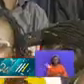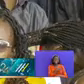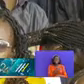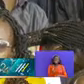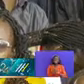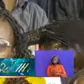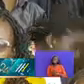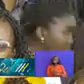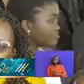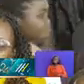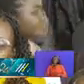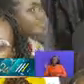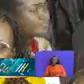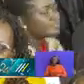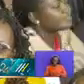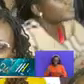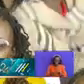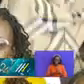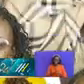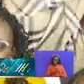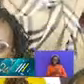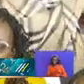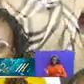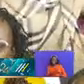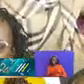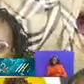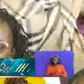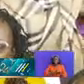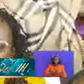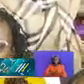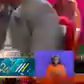places and begin to affect the